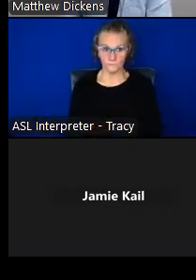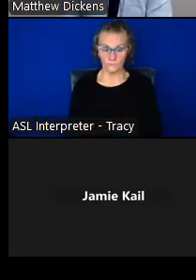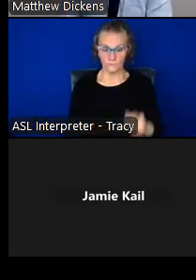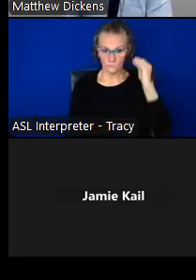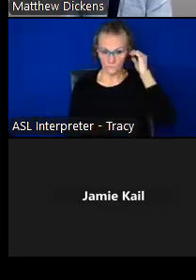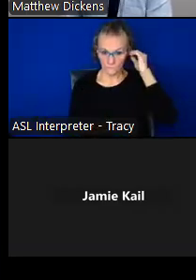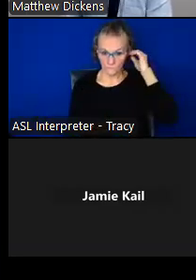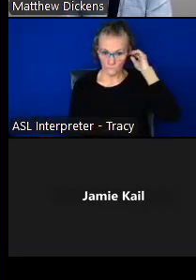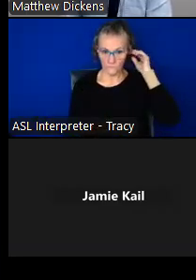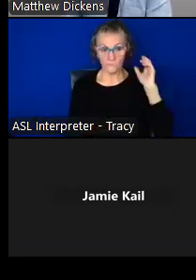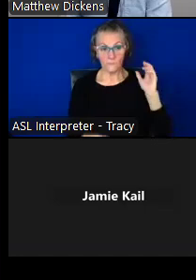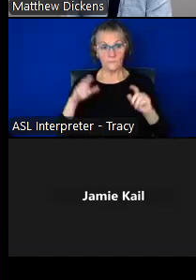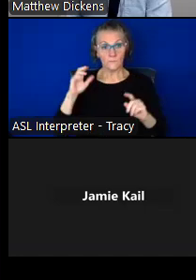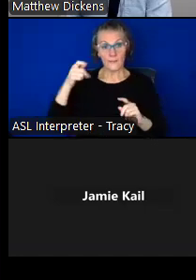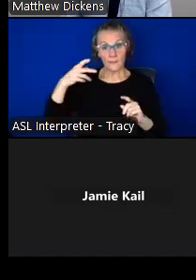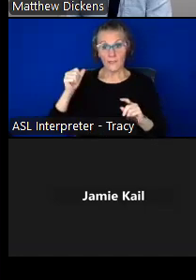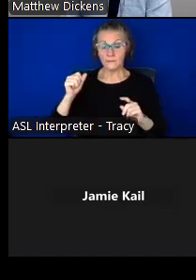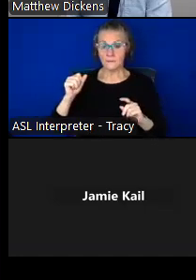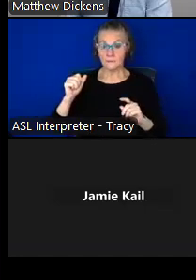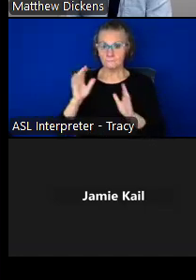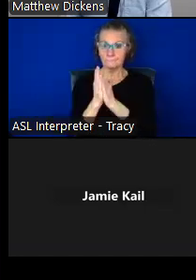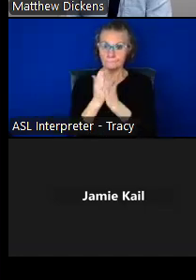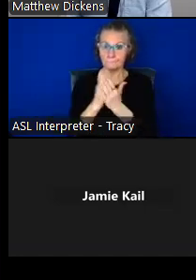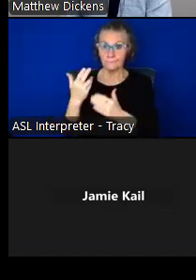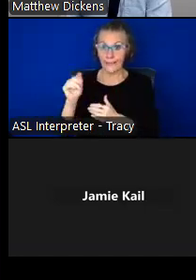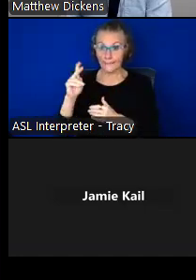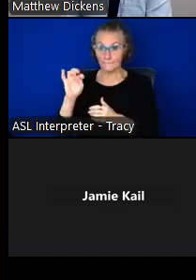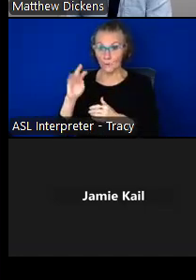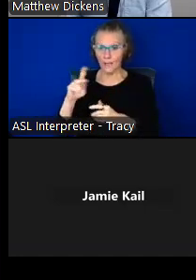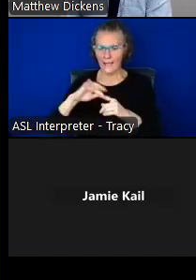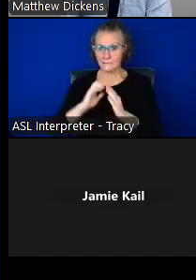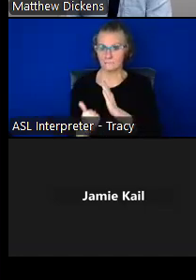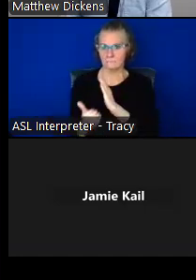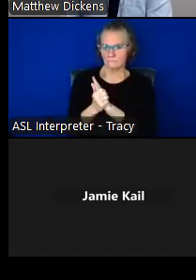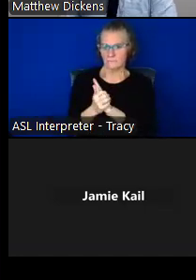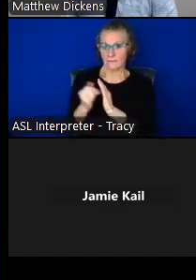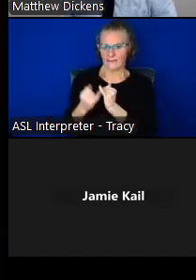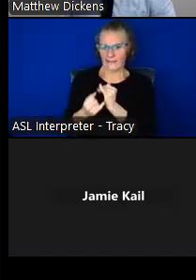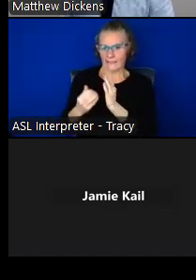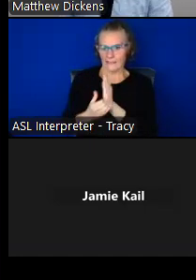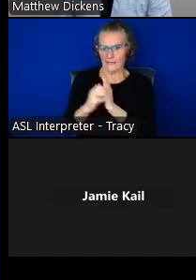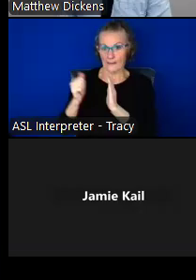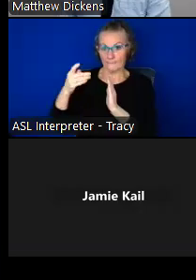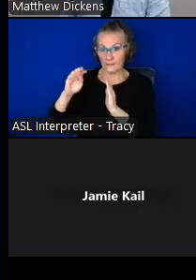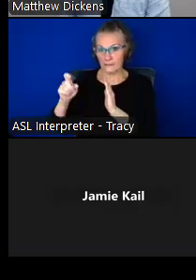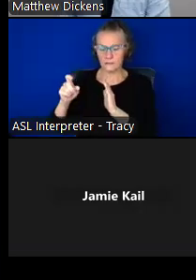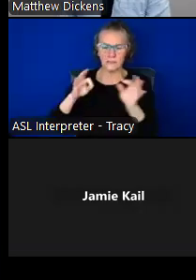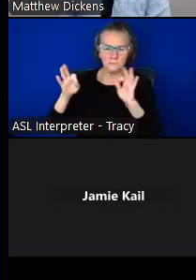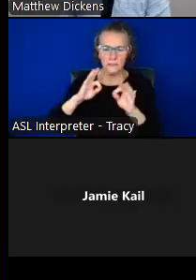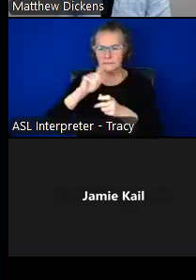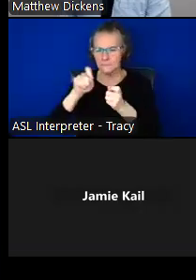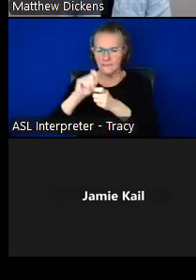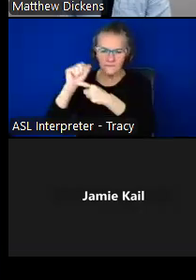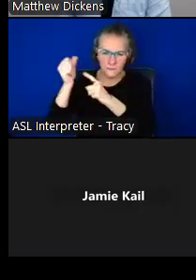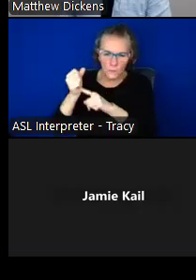The Adult Protective Services Handbook also has an appendix that provides information about various settings, includes